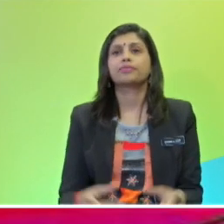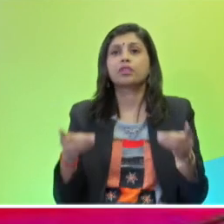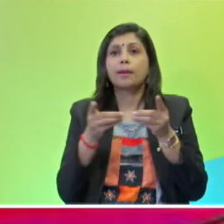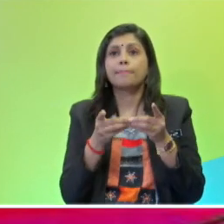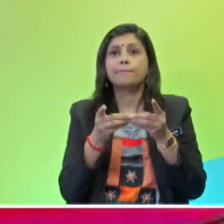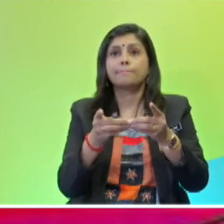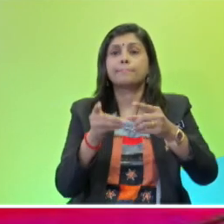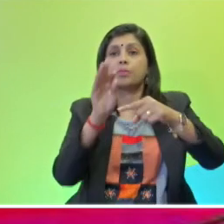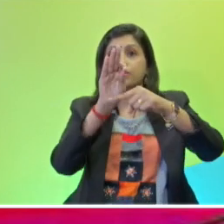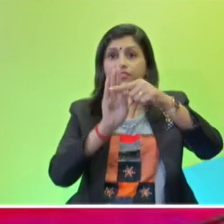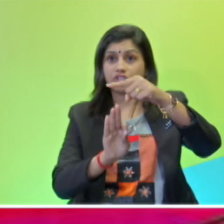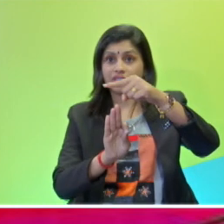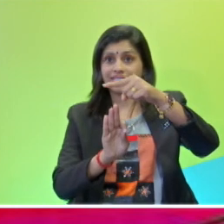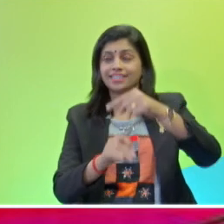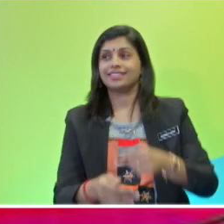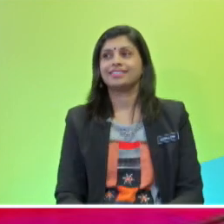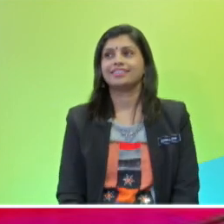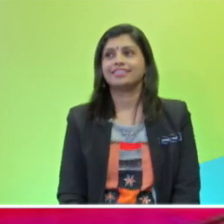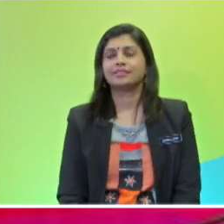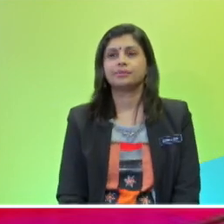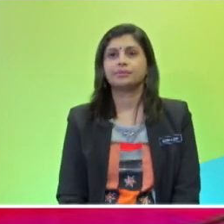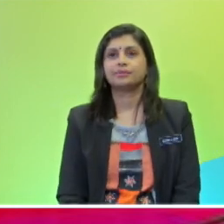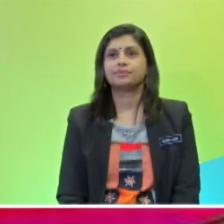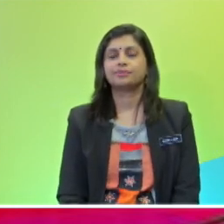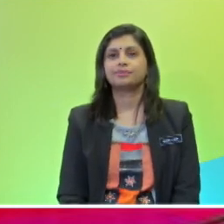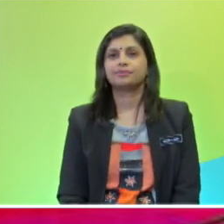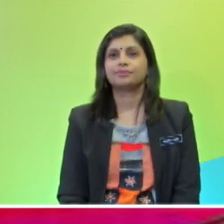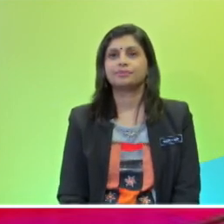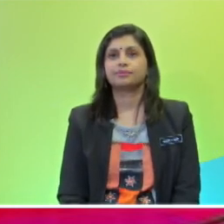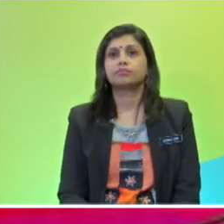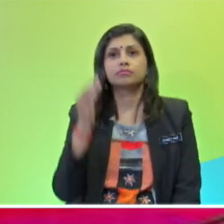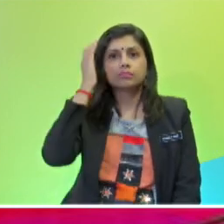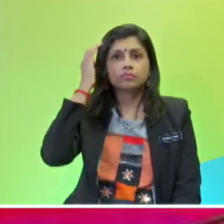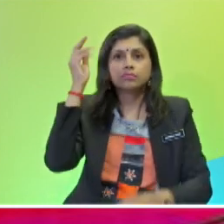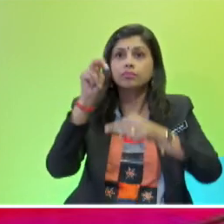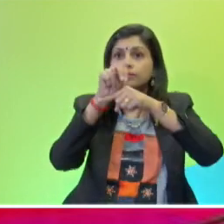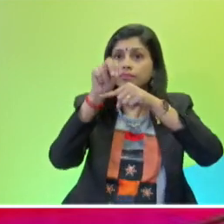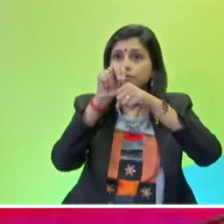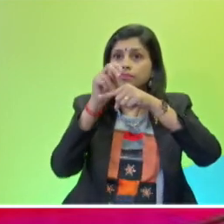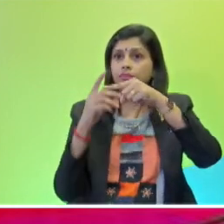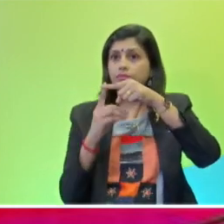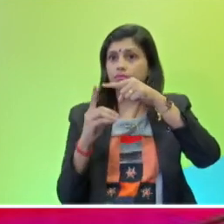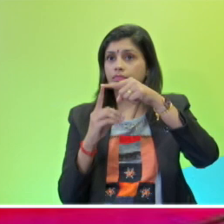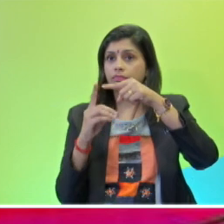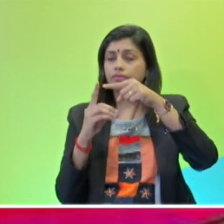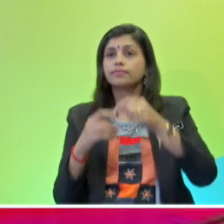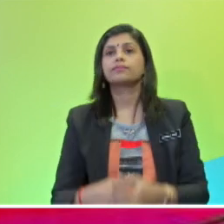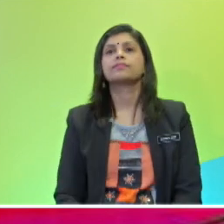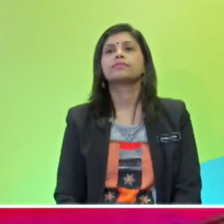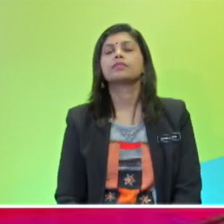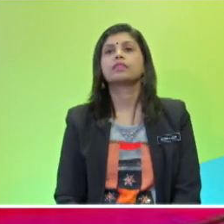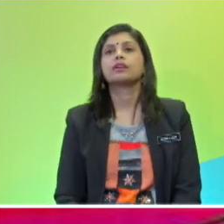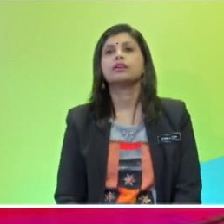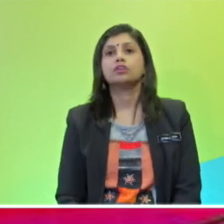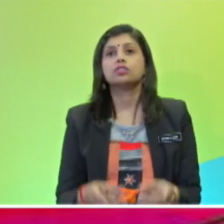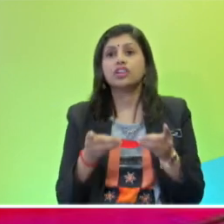that kids, I'm pretty sure you know about the numerator and denominator. So when we say proper fraction, the numerator is